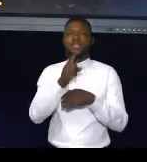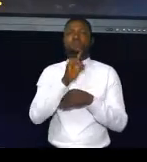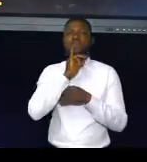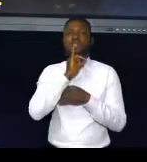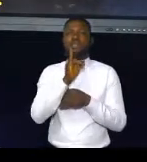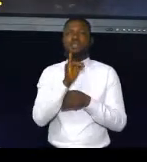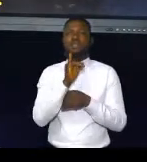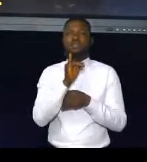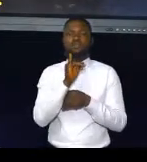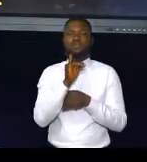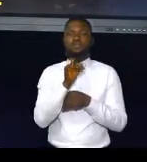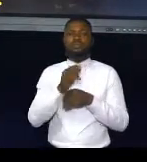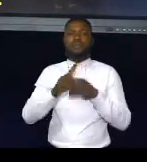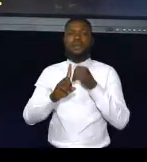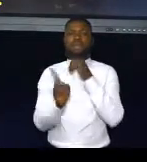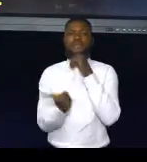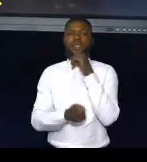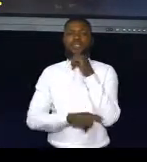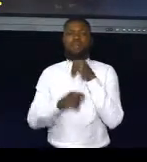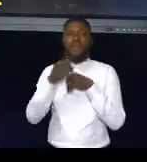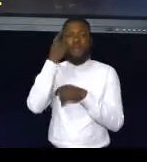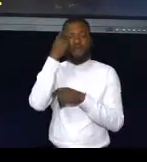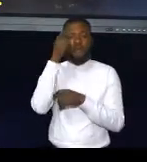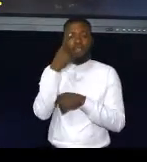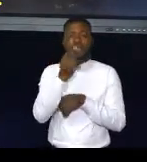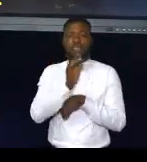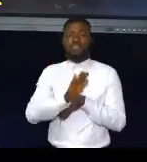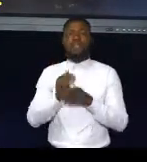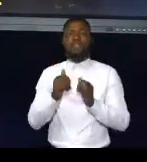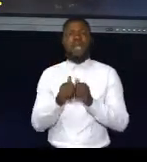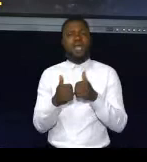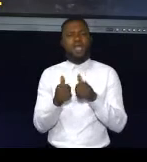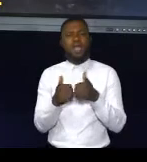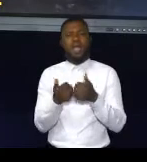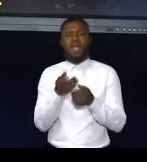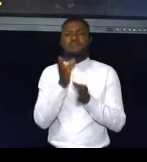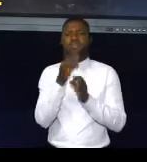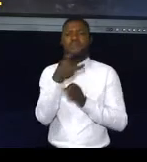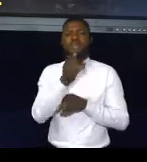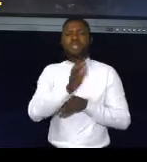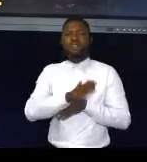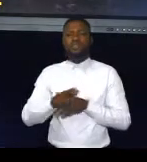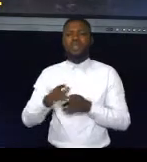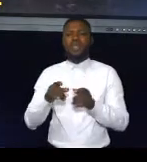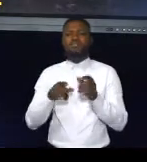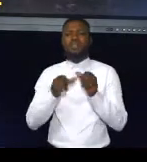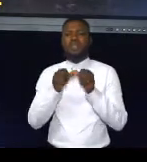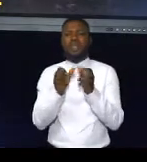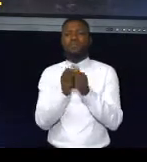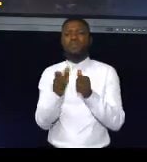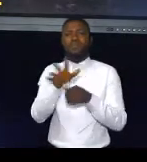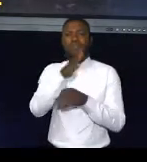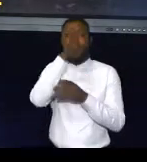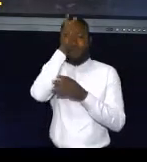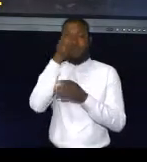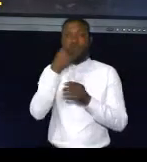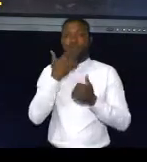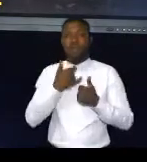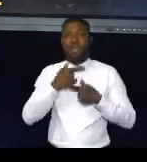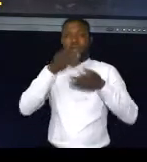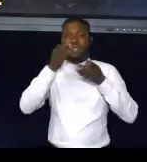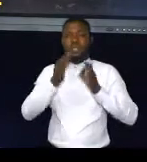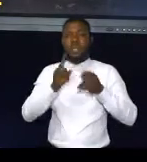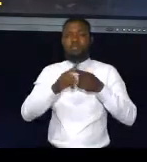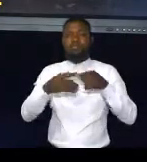Next one is punishment for the children. How? If the children stay with their father who has